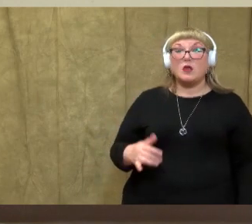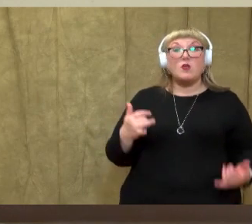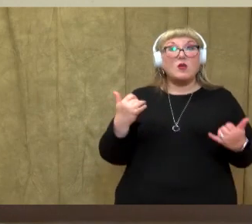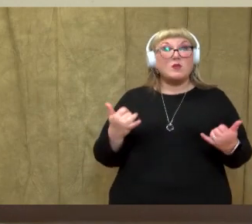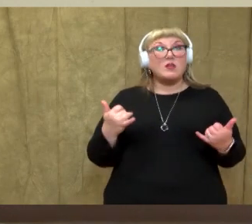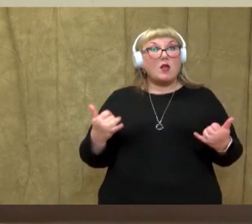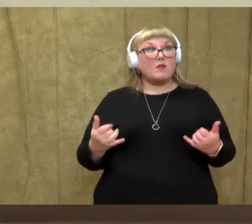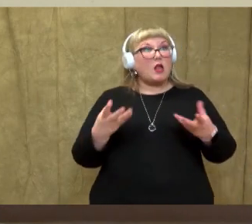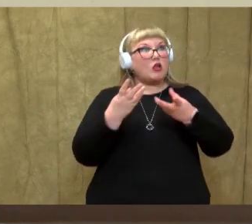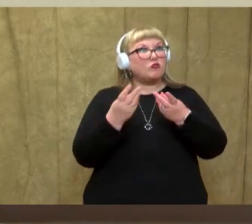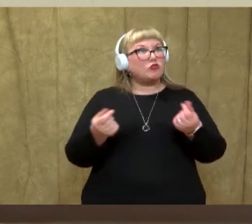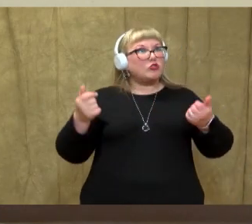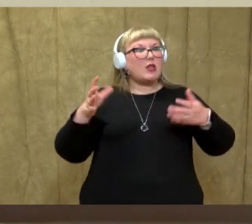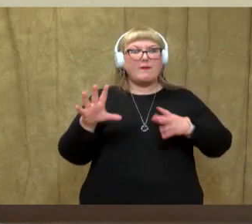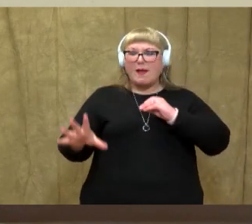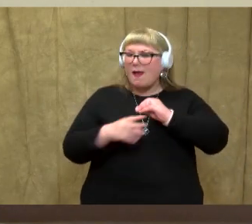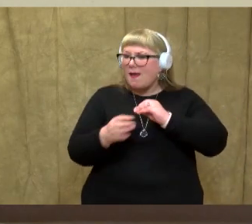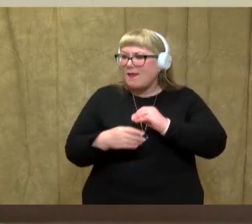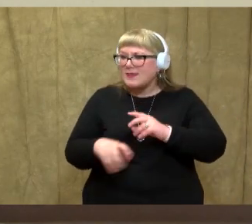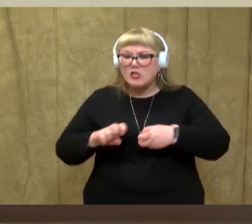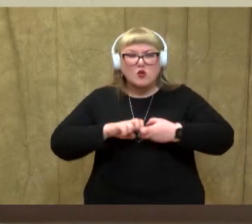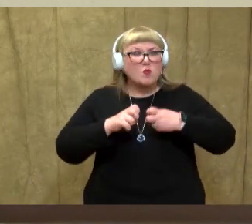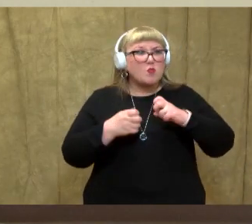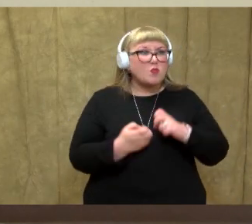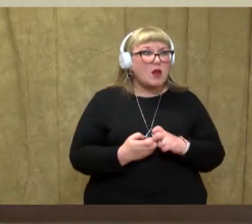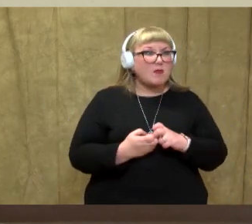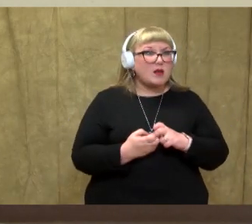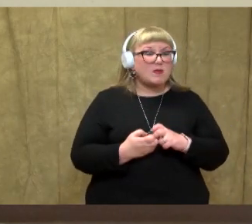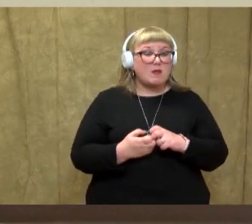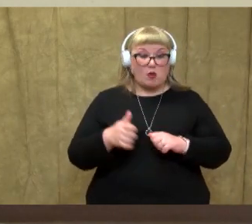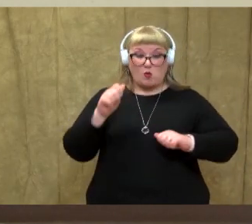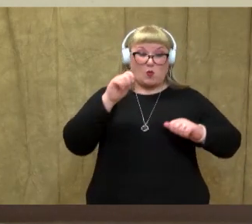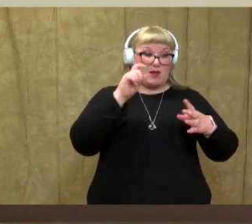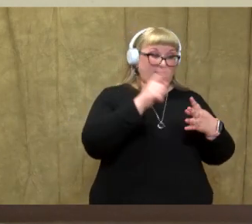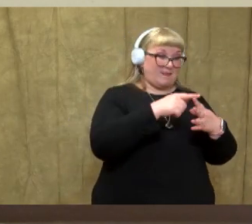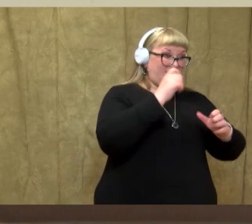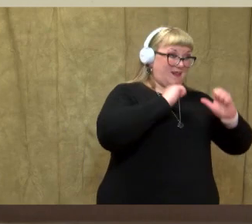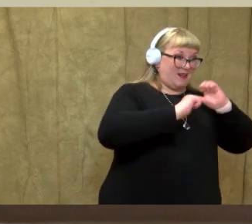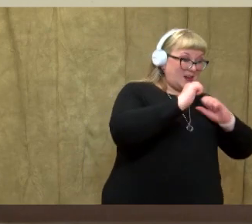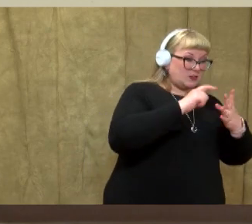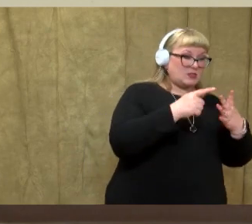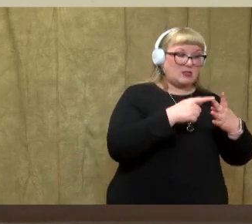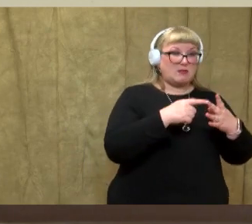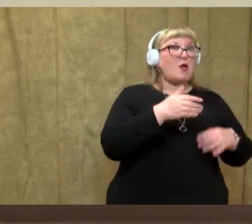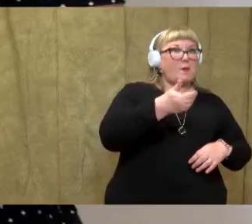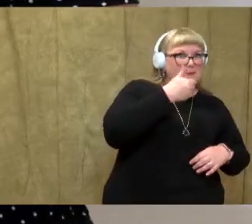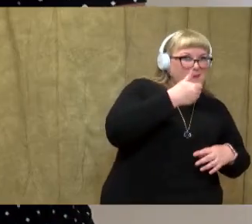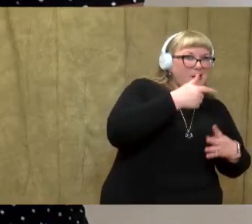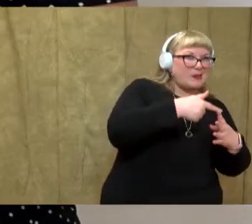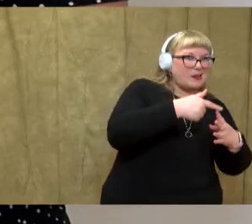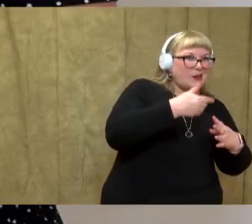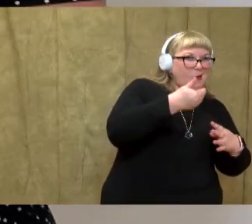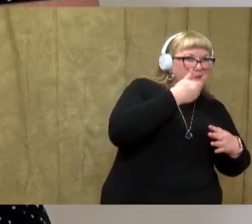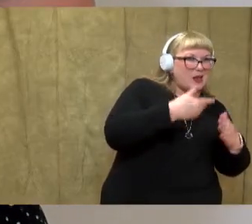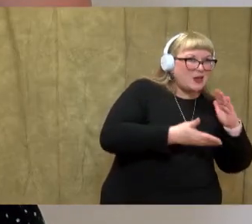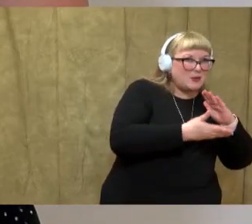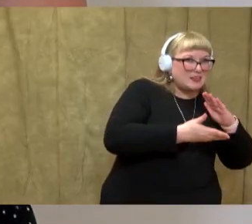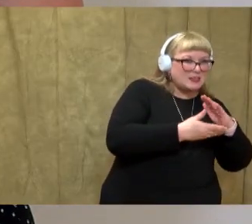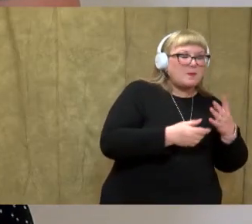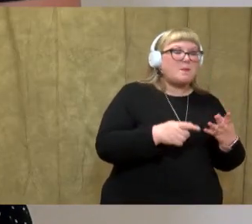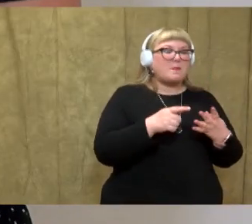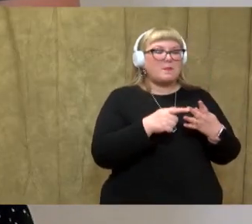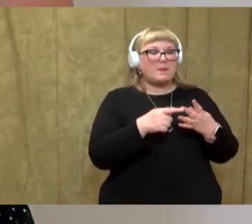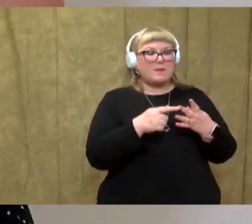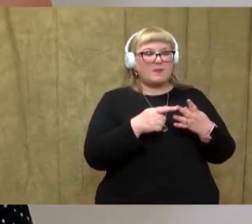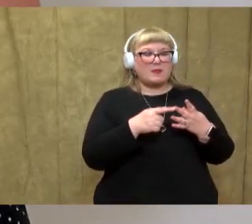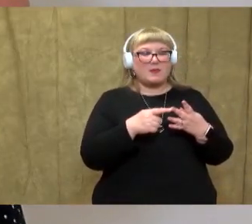Today we have solved these addition problems through acting out by baking a pizza, drawing